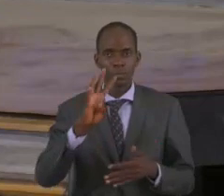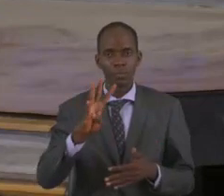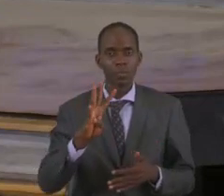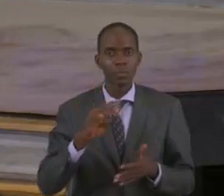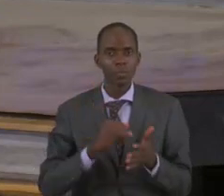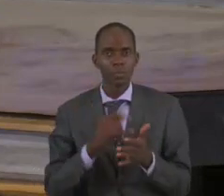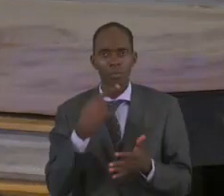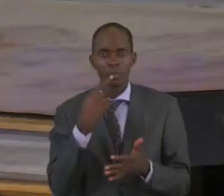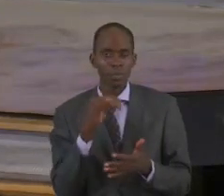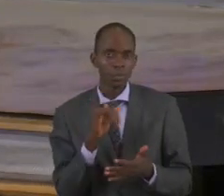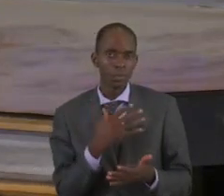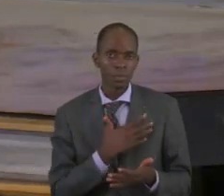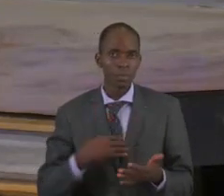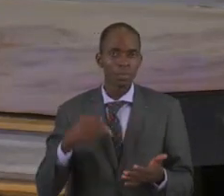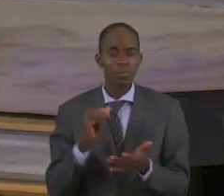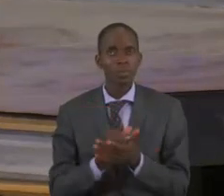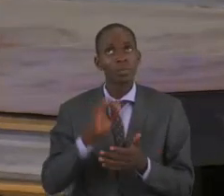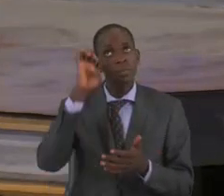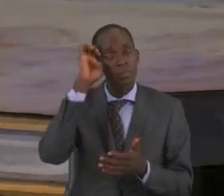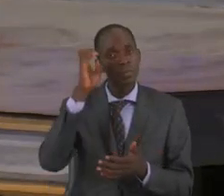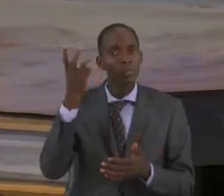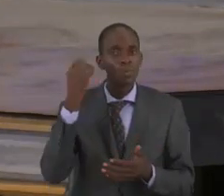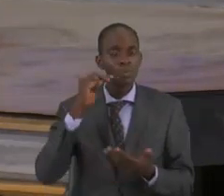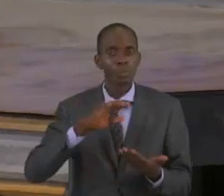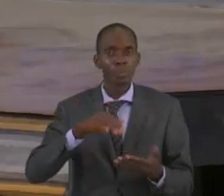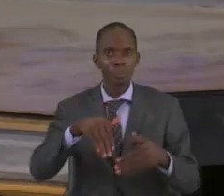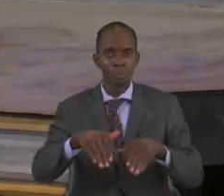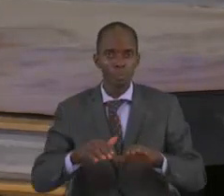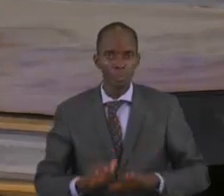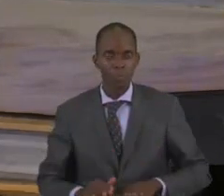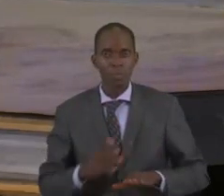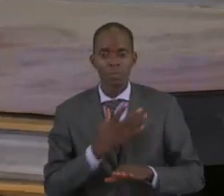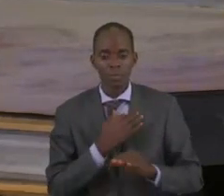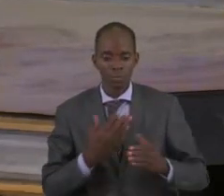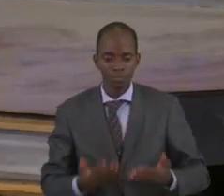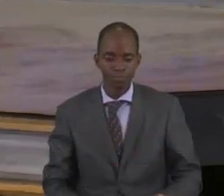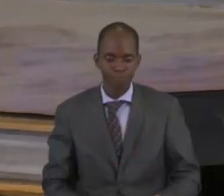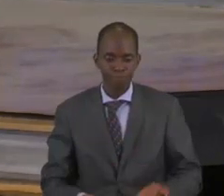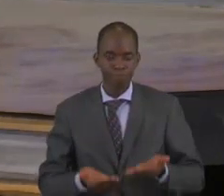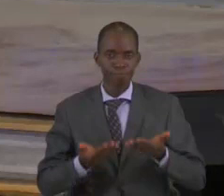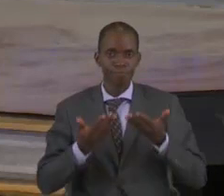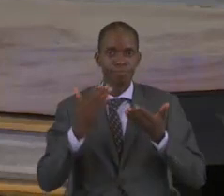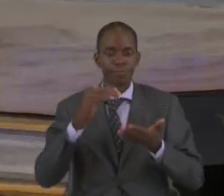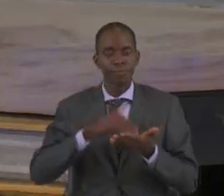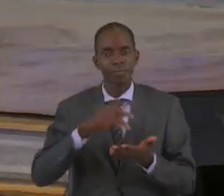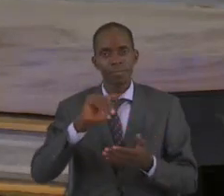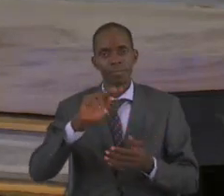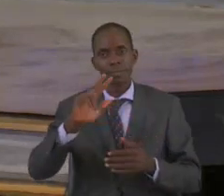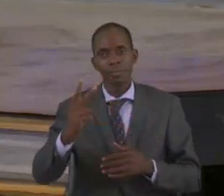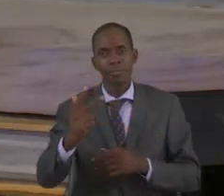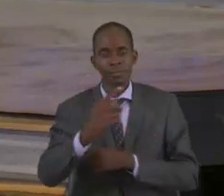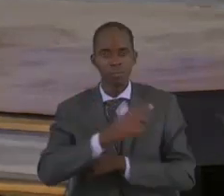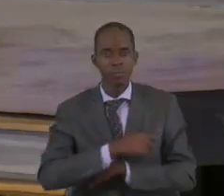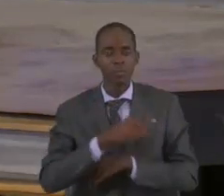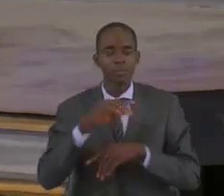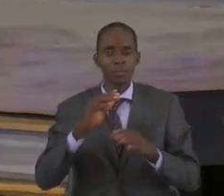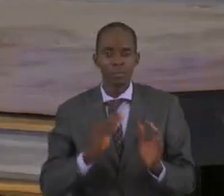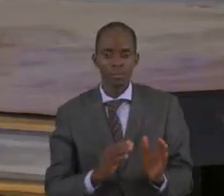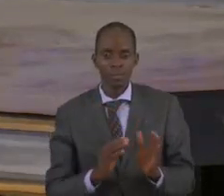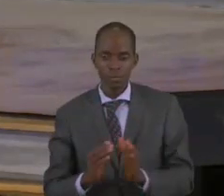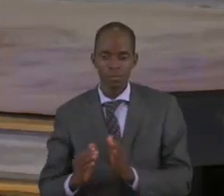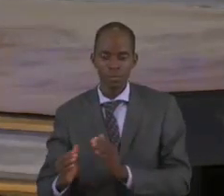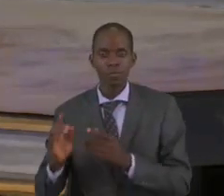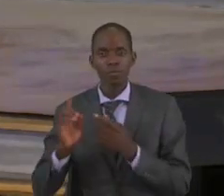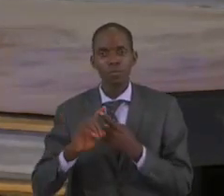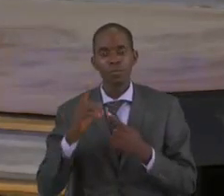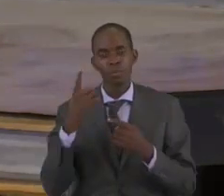says, and that he was buried, and that he rose again the third day according to